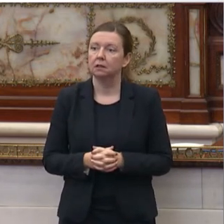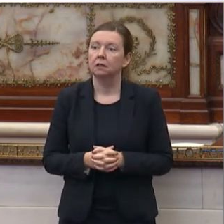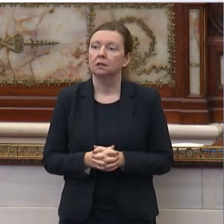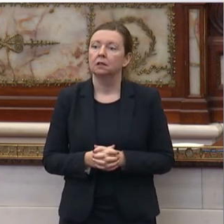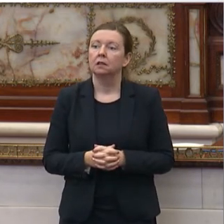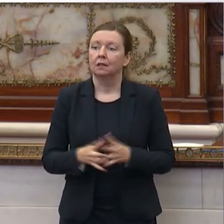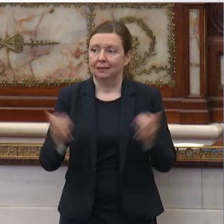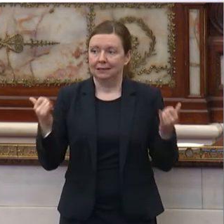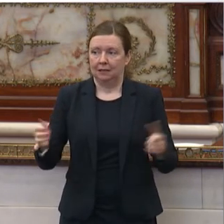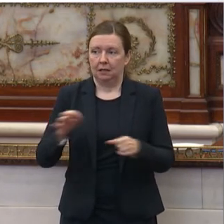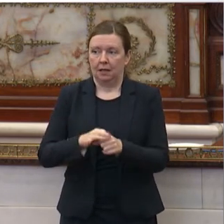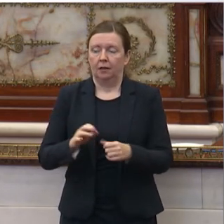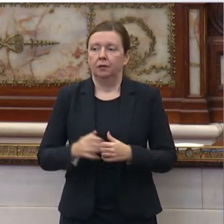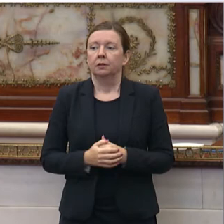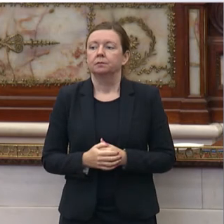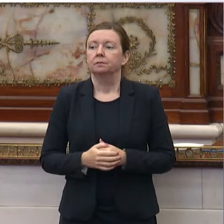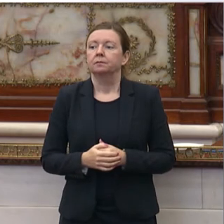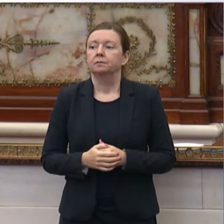Today's calendar.